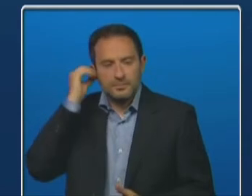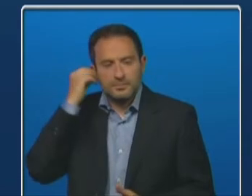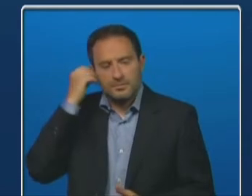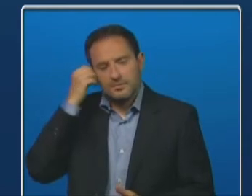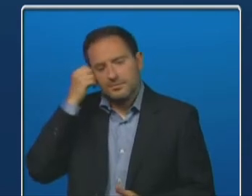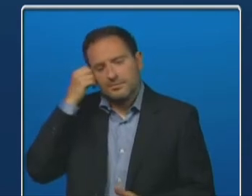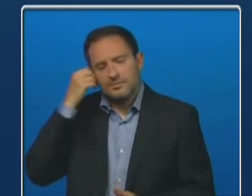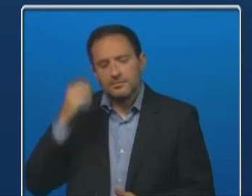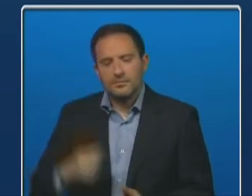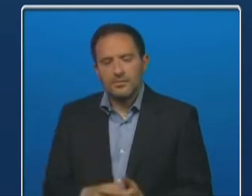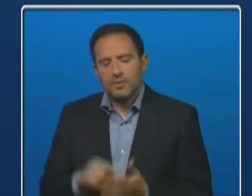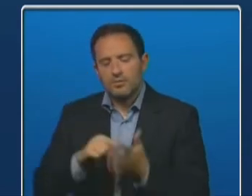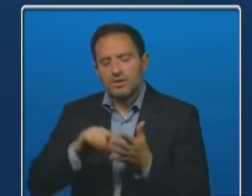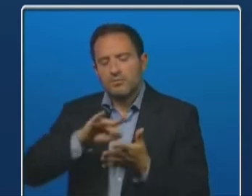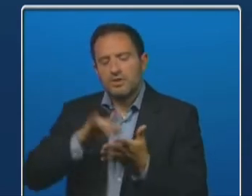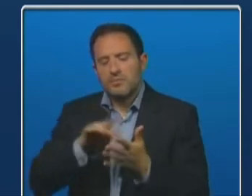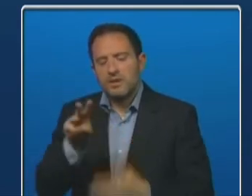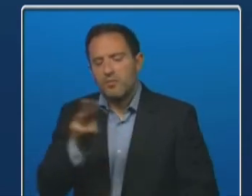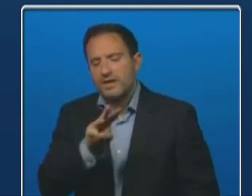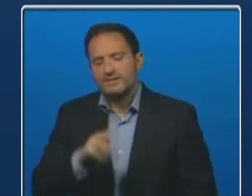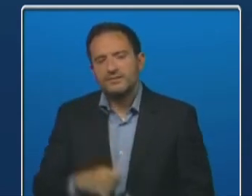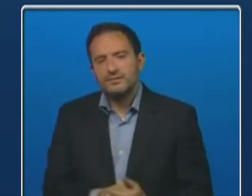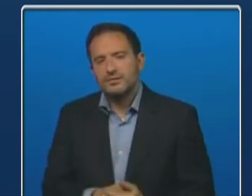in particular, specifically.